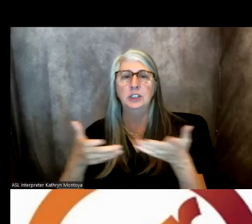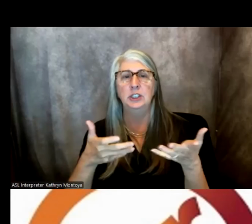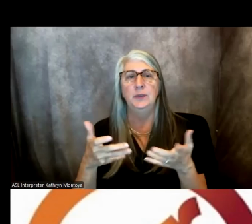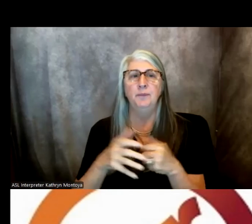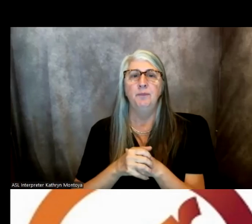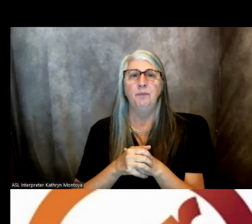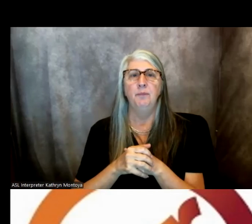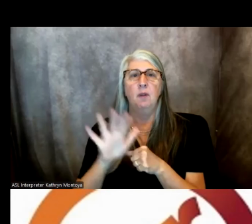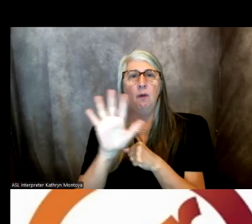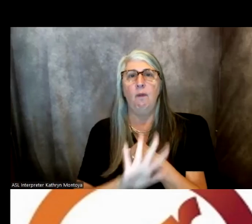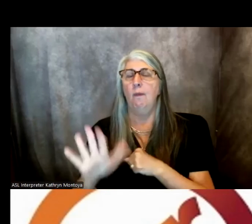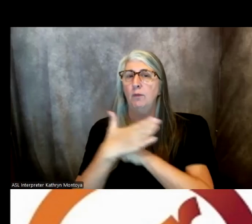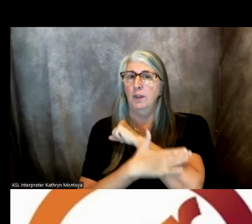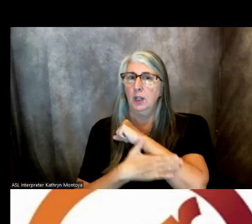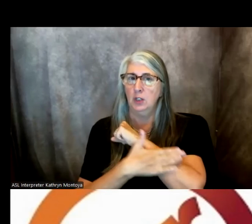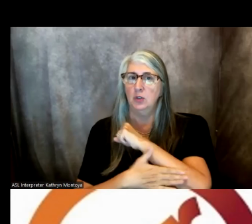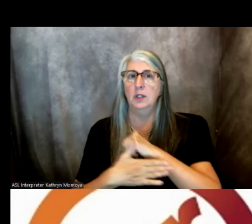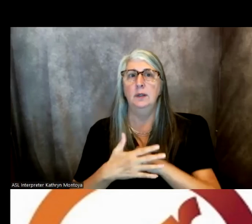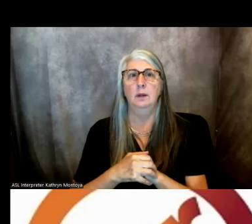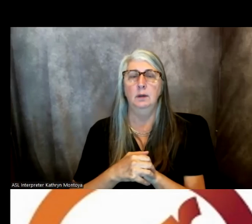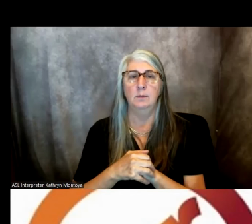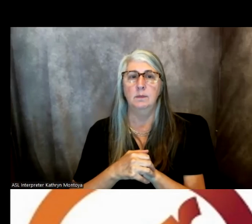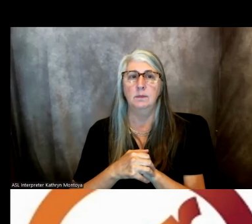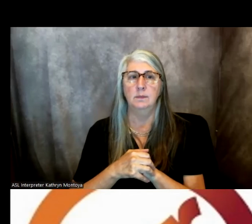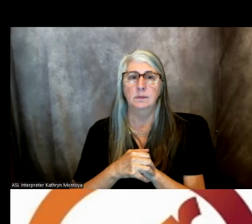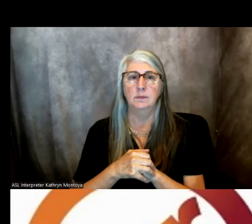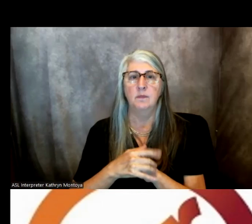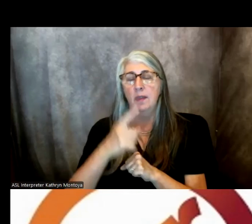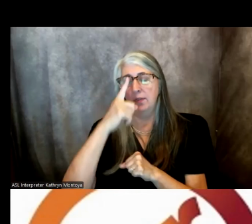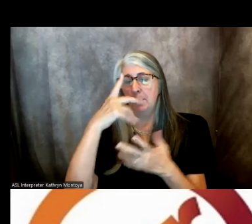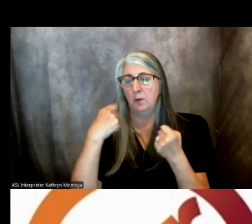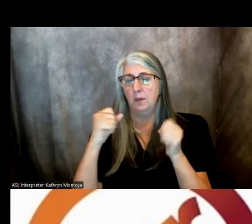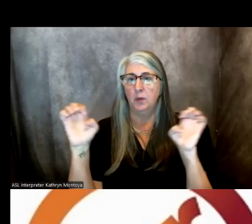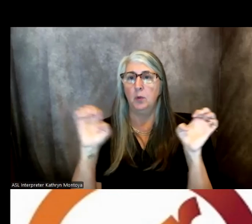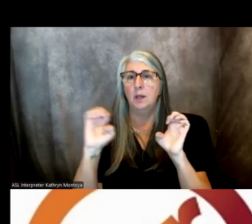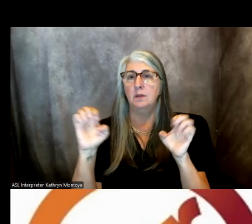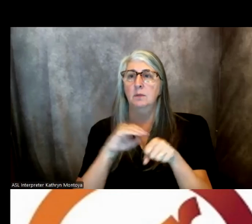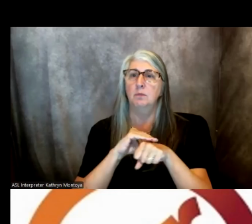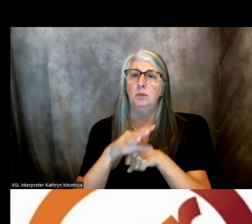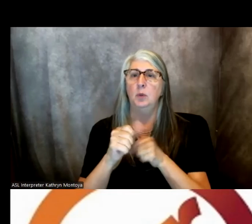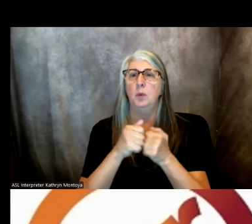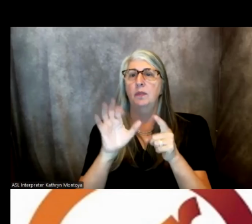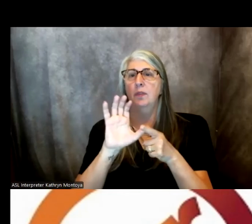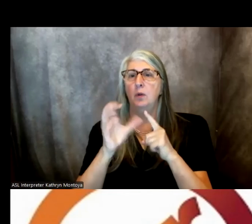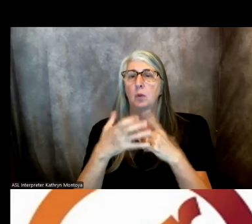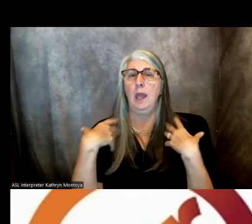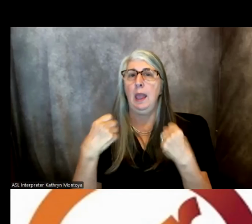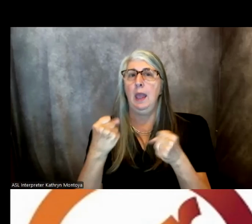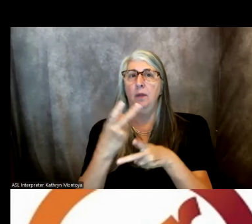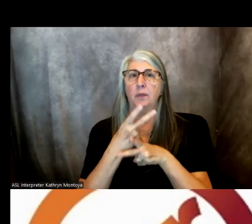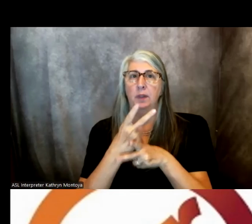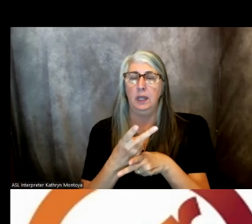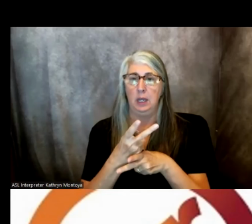mental health crisis care was really shaped by the cultural beliefs, the healthcare infrastructure or lack